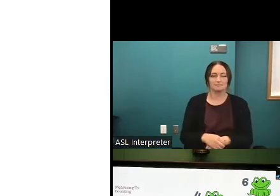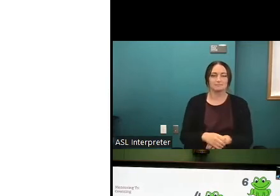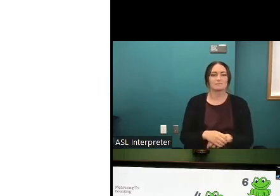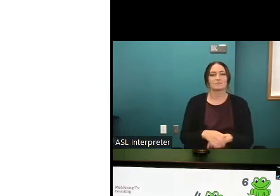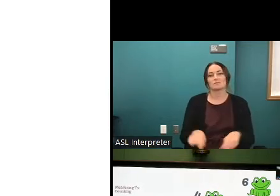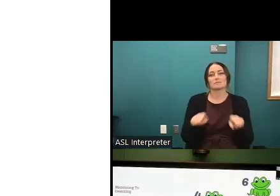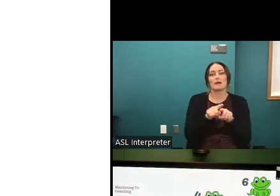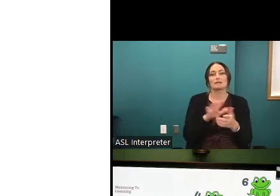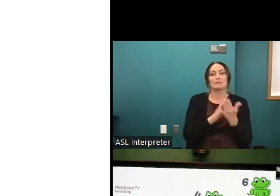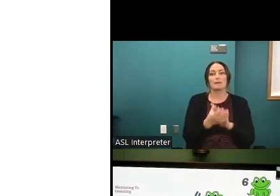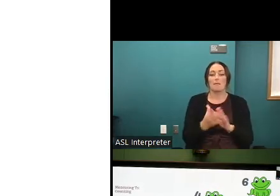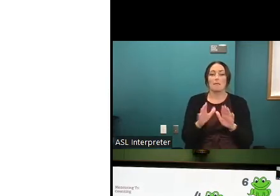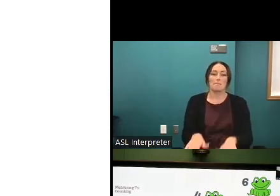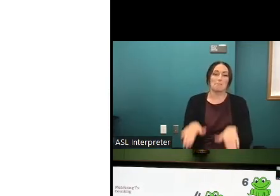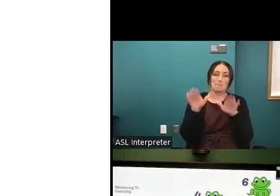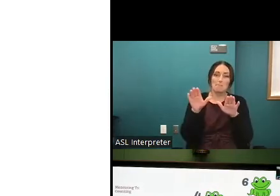As they get a little bit older,